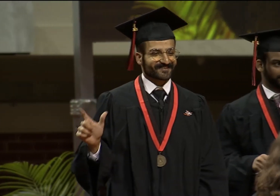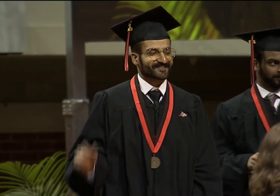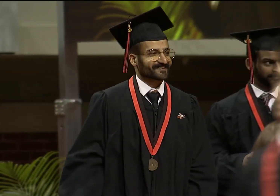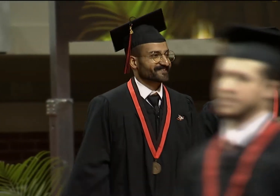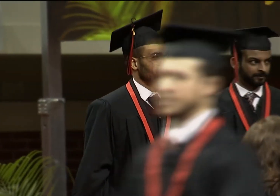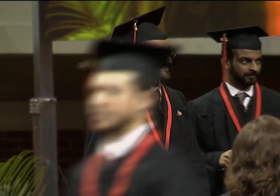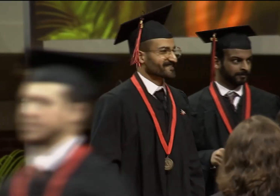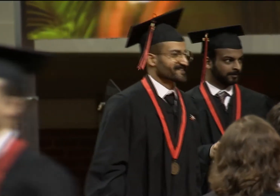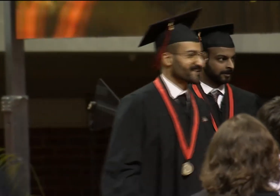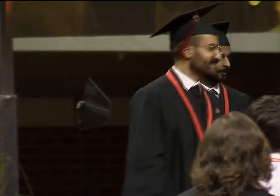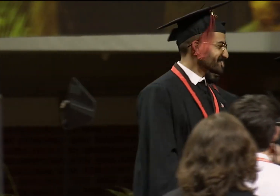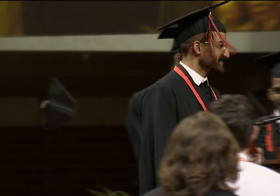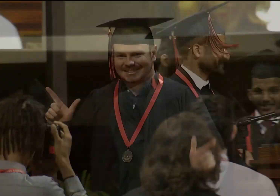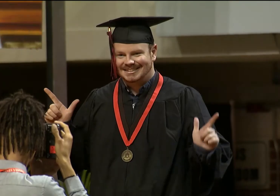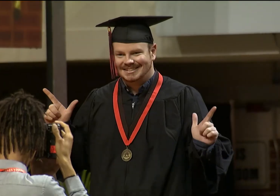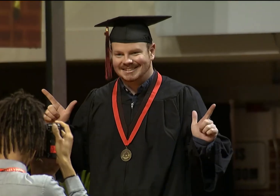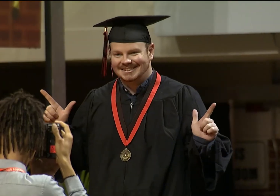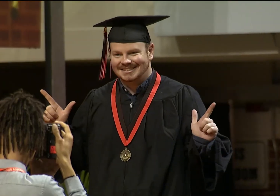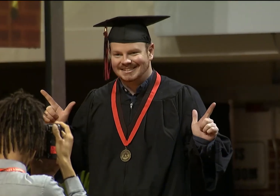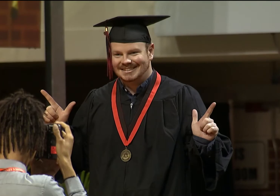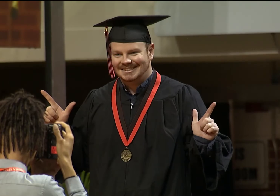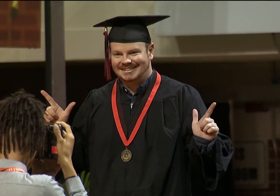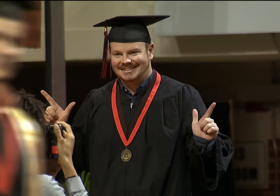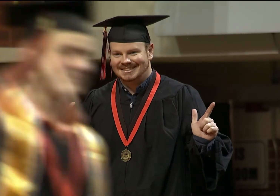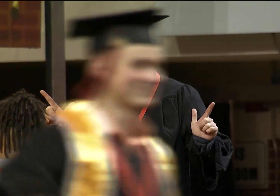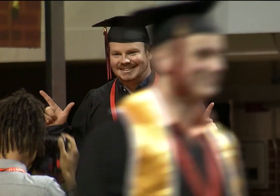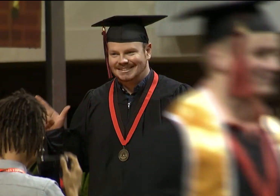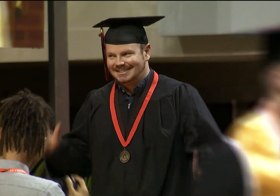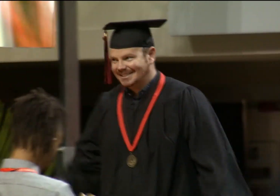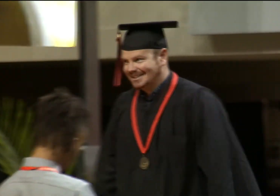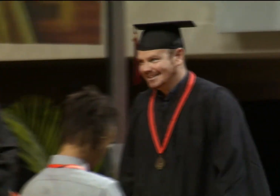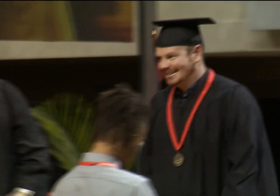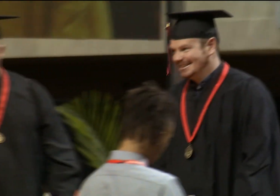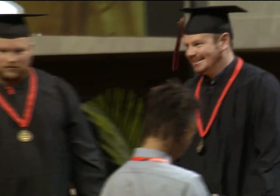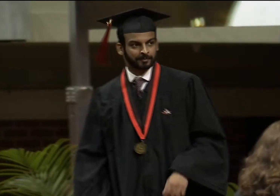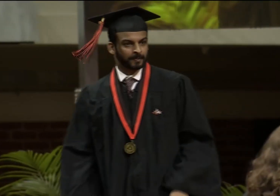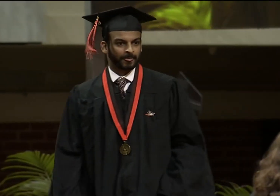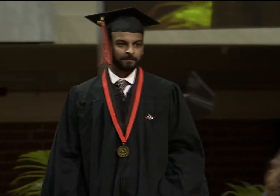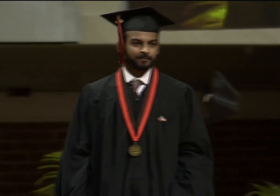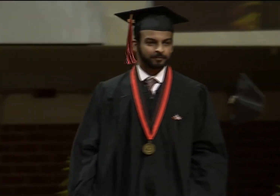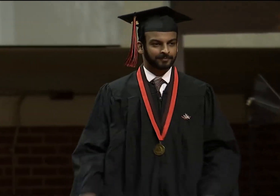Jihad Al Mubarak. Matthew Bell.